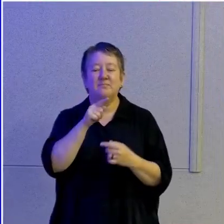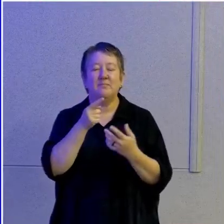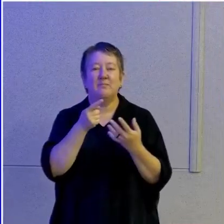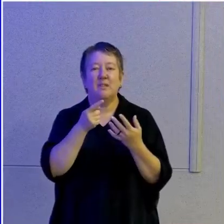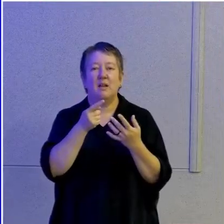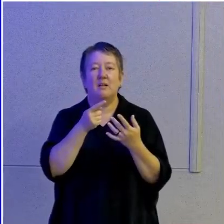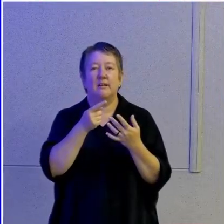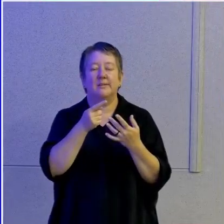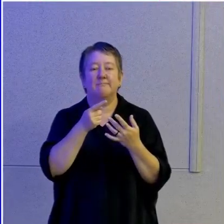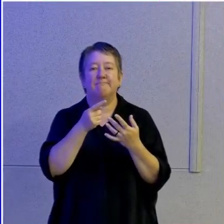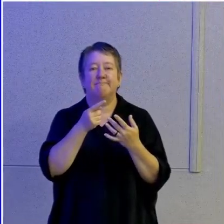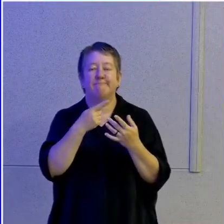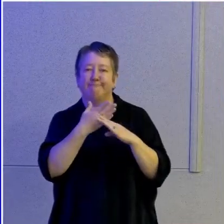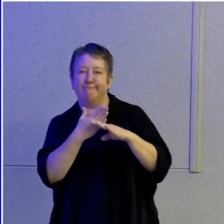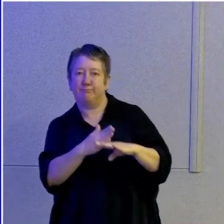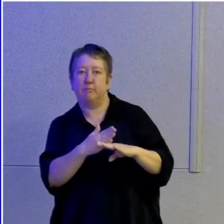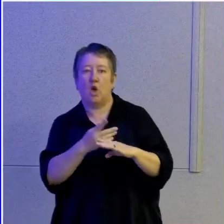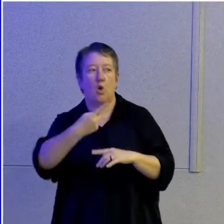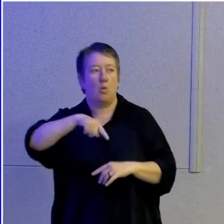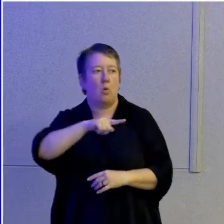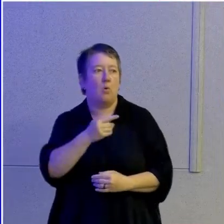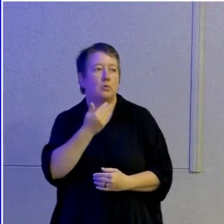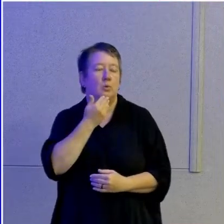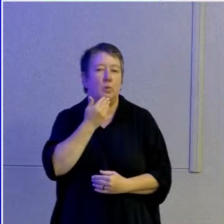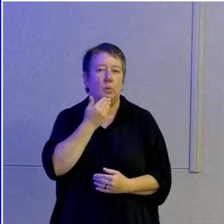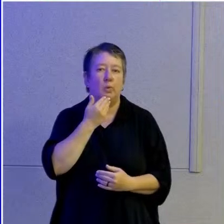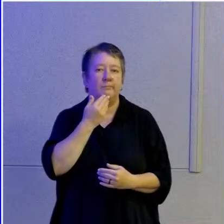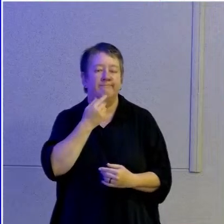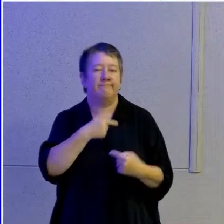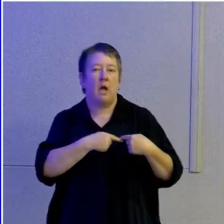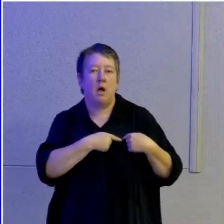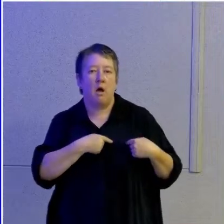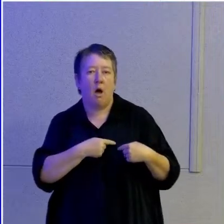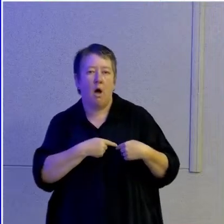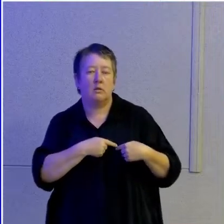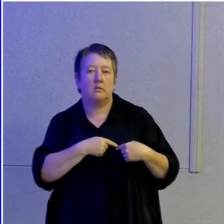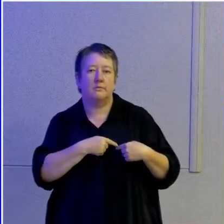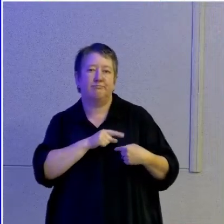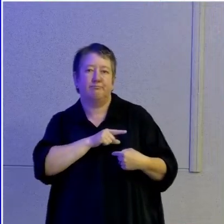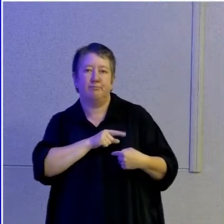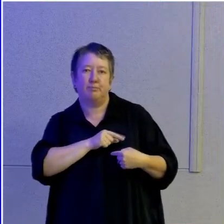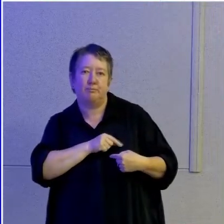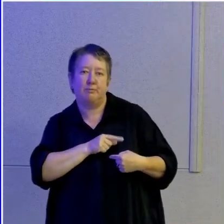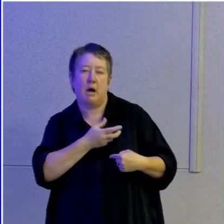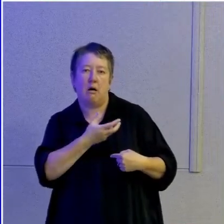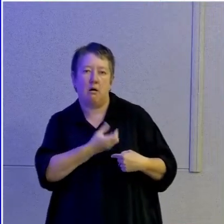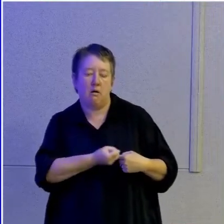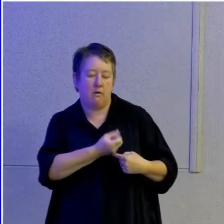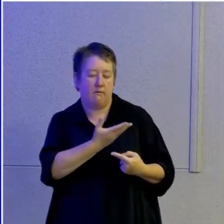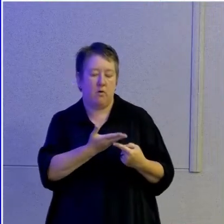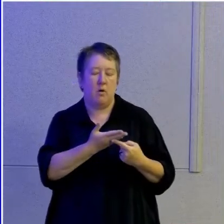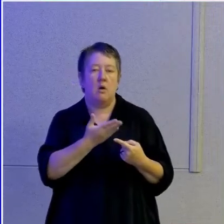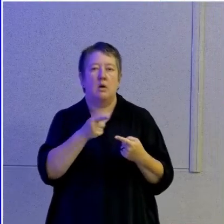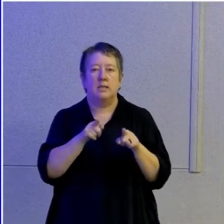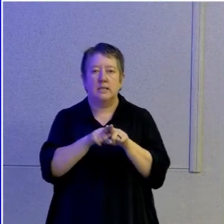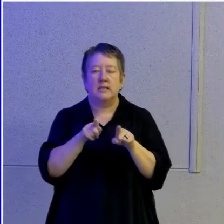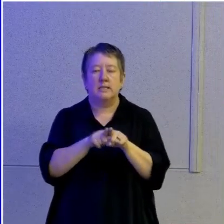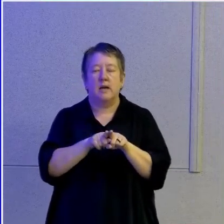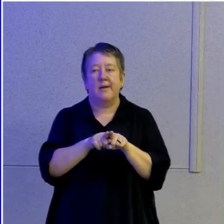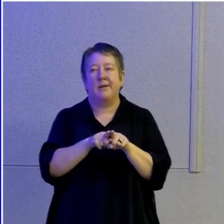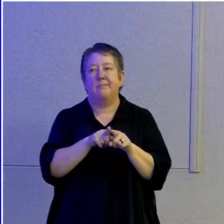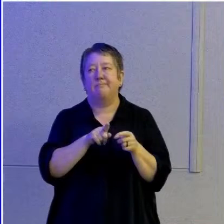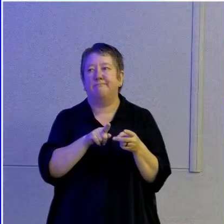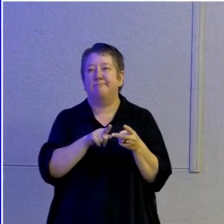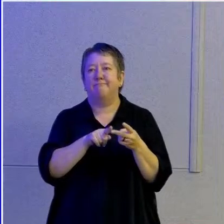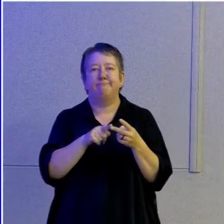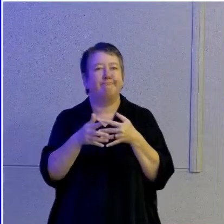wearing or having implants such as pacemakers, and also access is restricted to